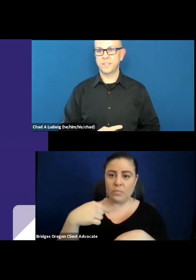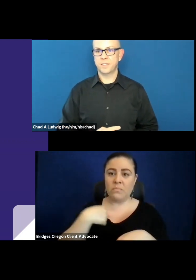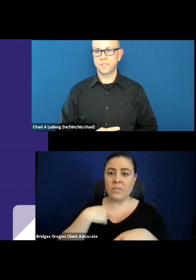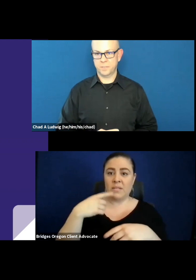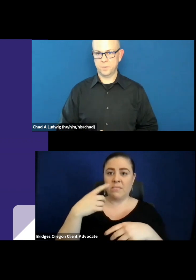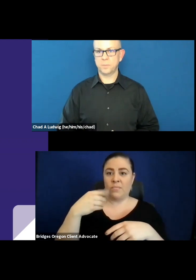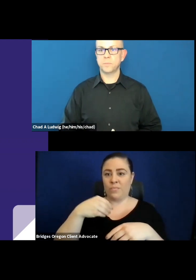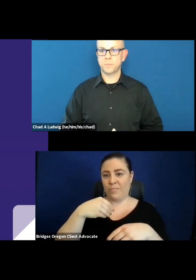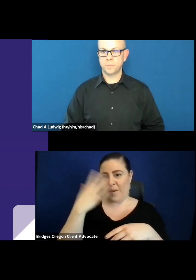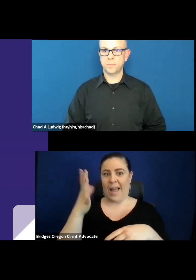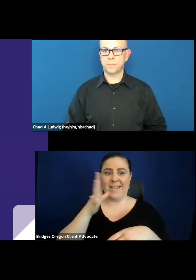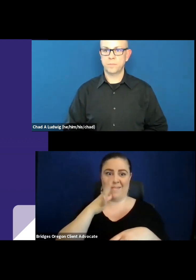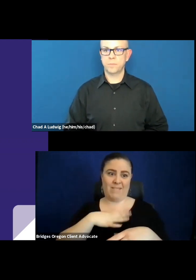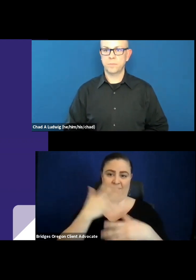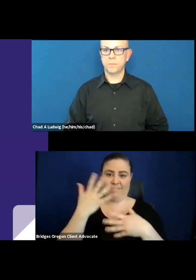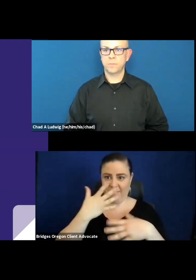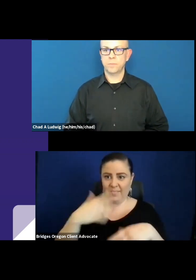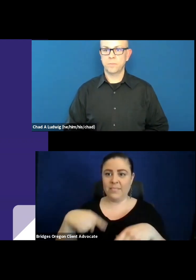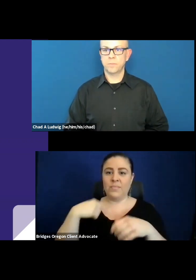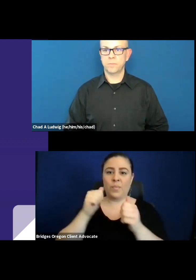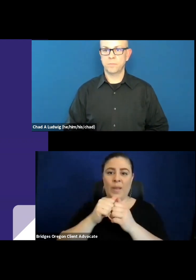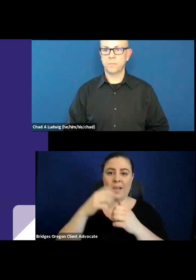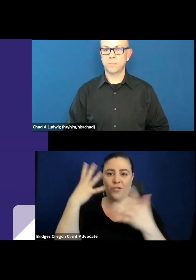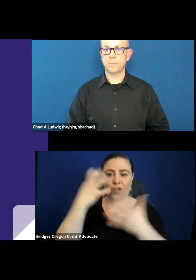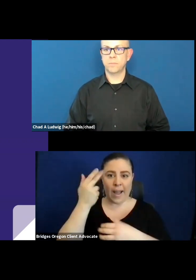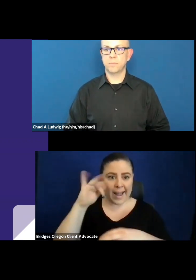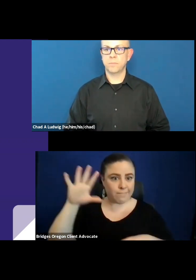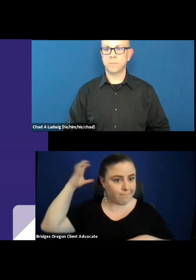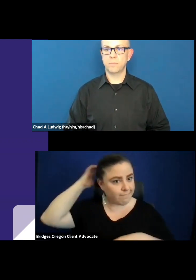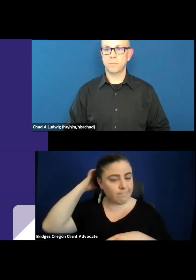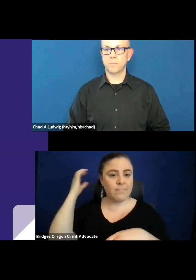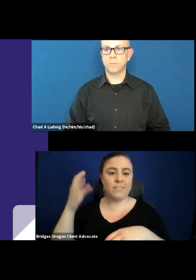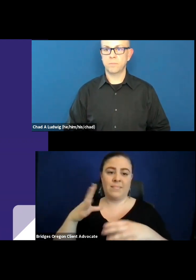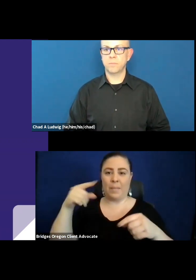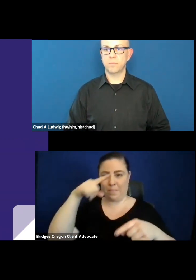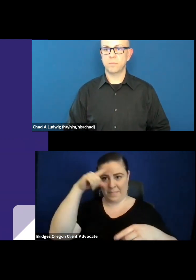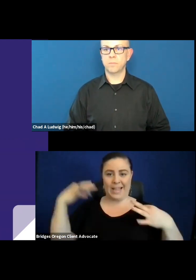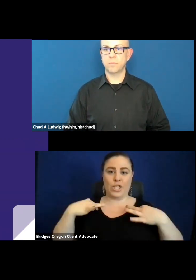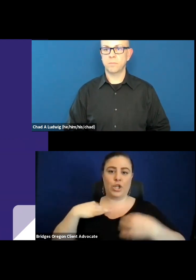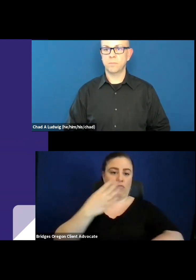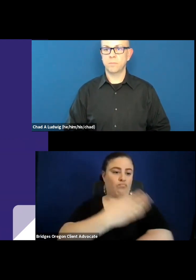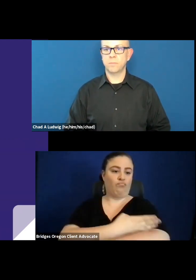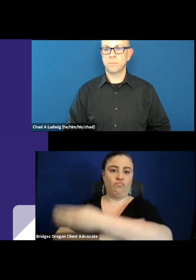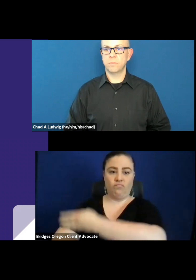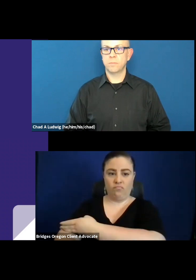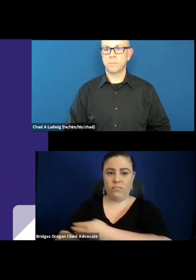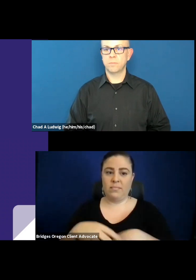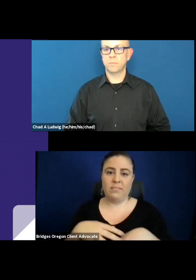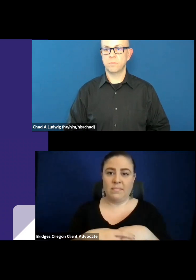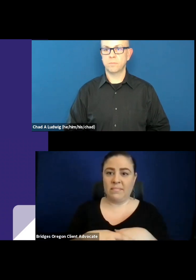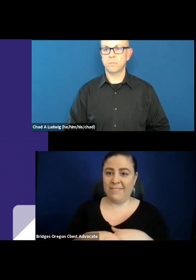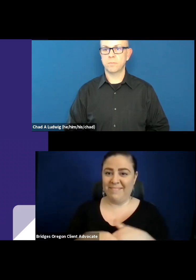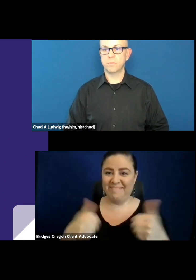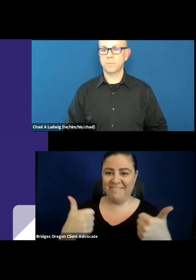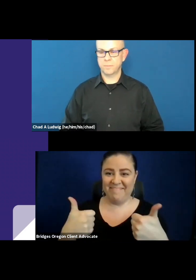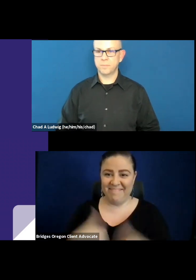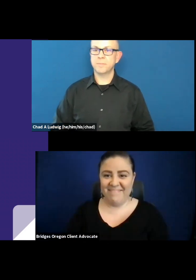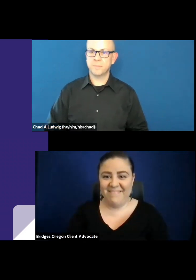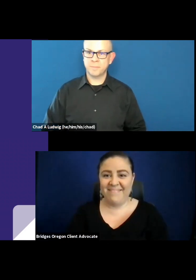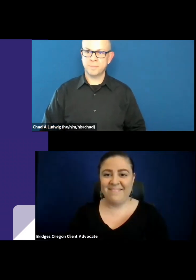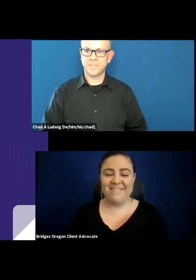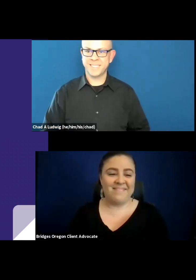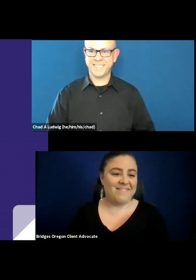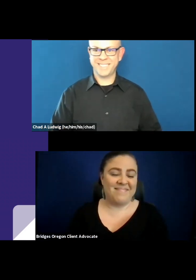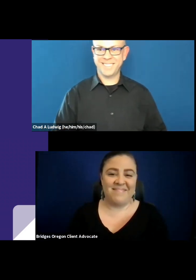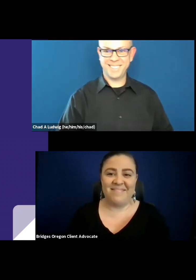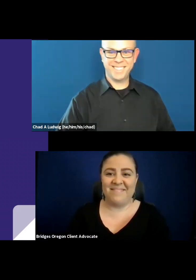ahead and include my visual description as well. I'm a white female with dark hair pulled back and a black shirt, short